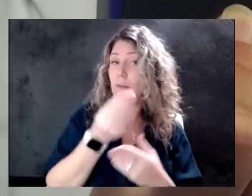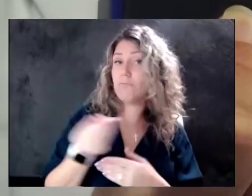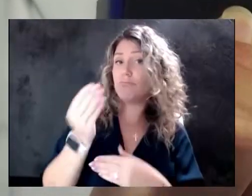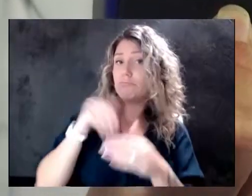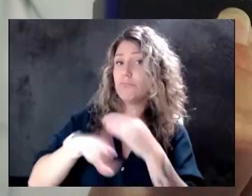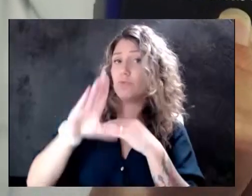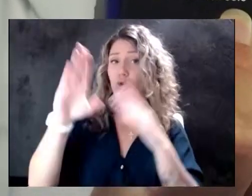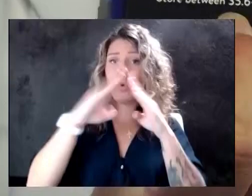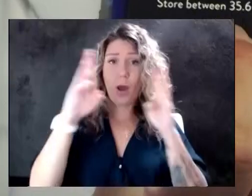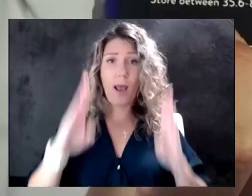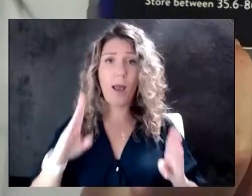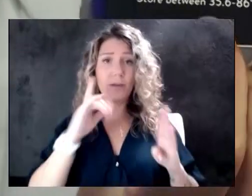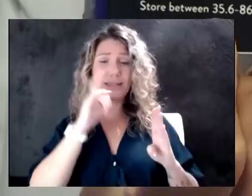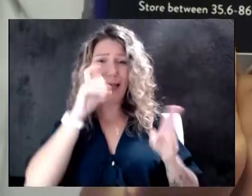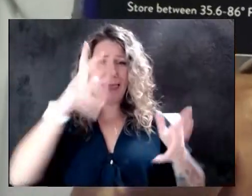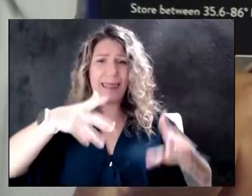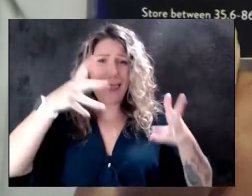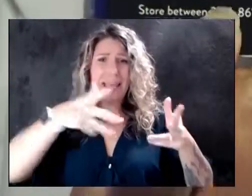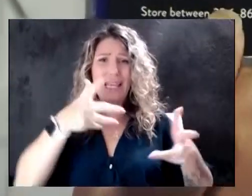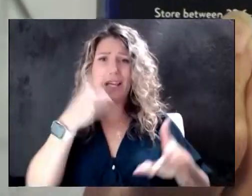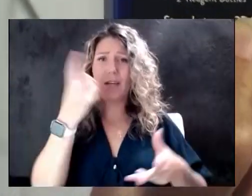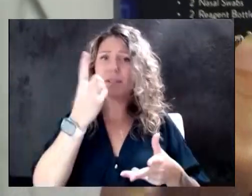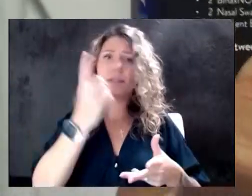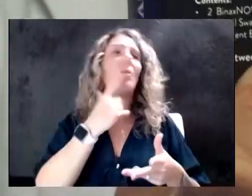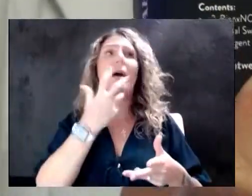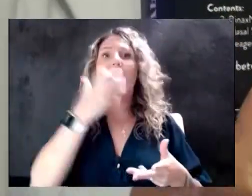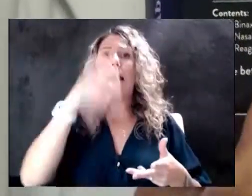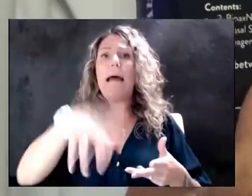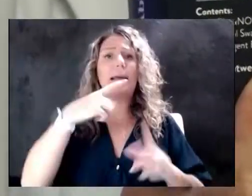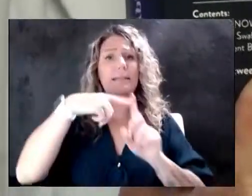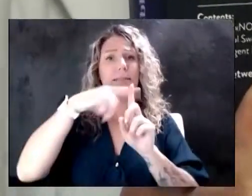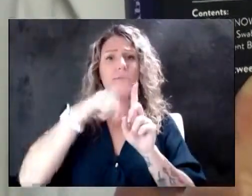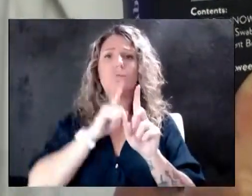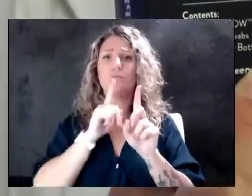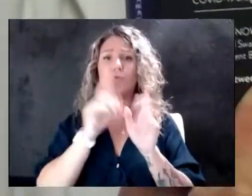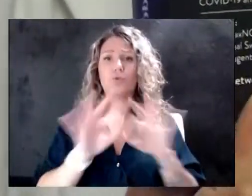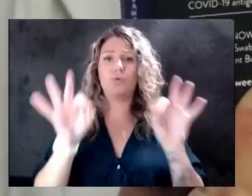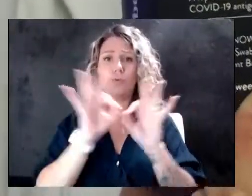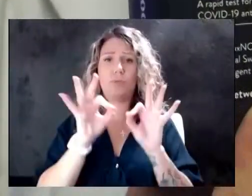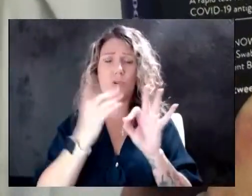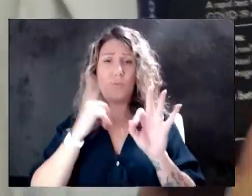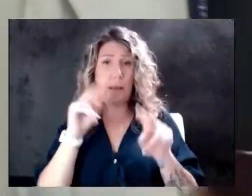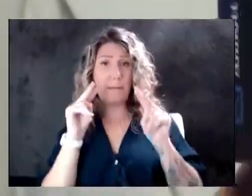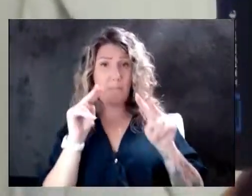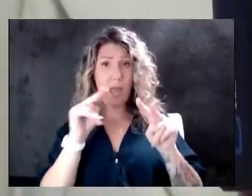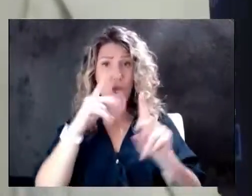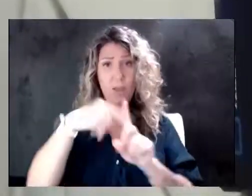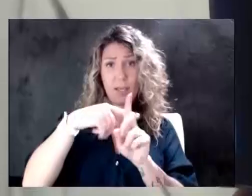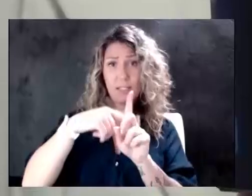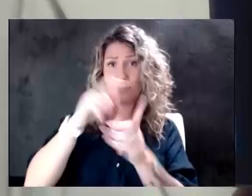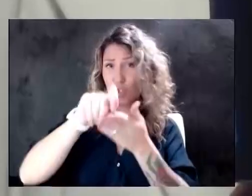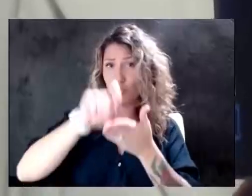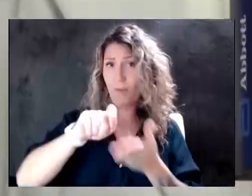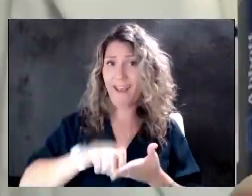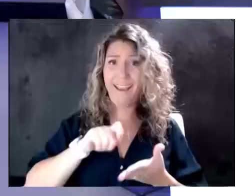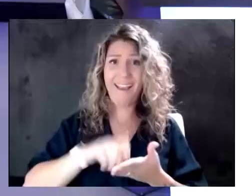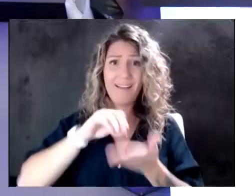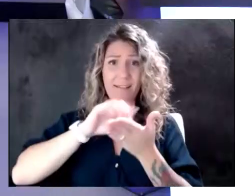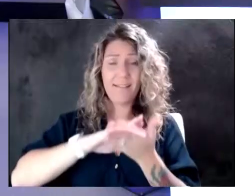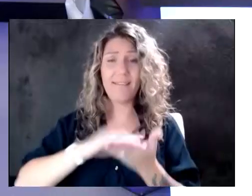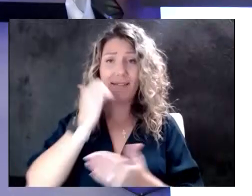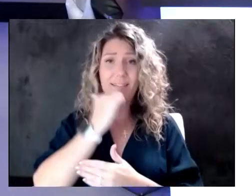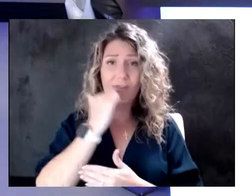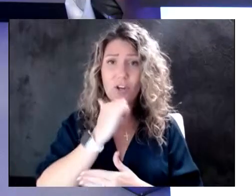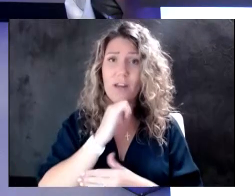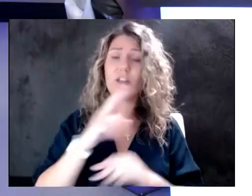it somewhere where it's going to be past. That temperature is really important. In the laboratory, we actually monitor that temperature. We write that down. We document that every day. So your storage temperature is